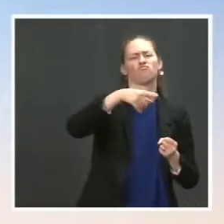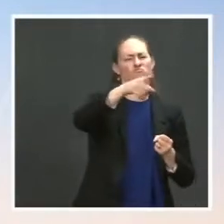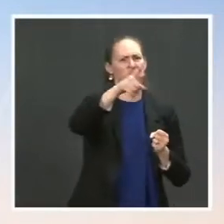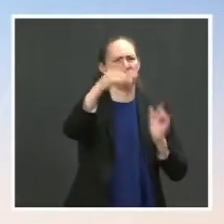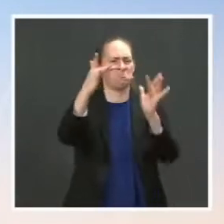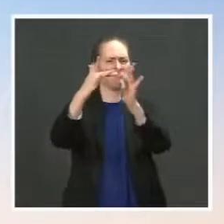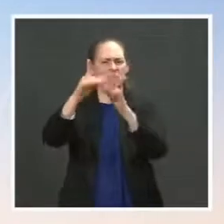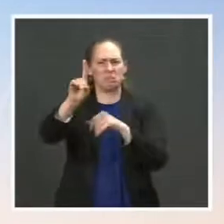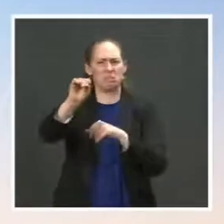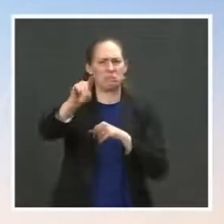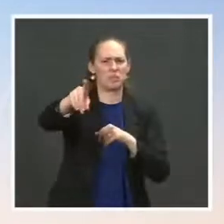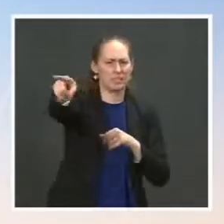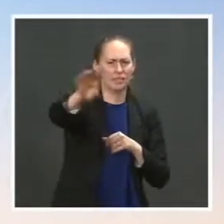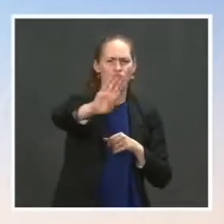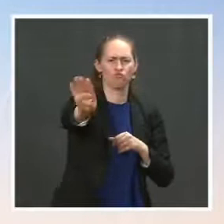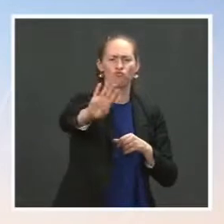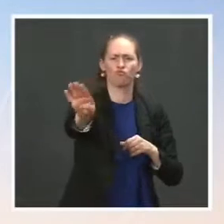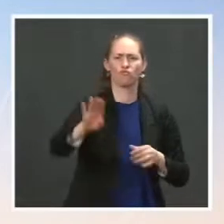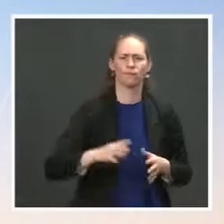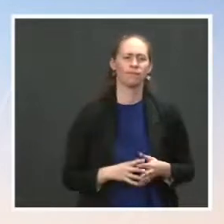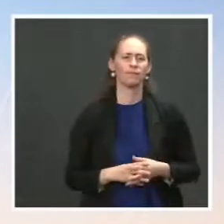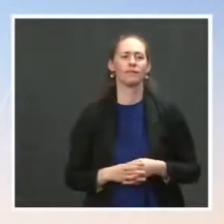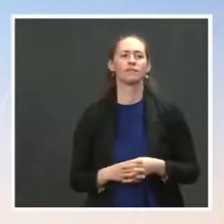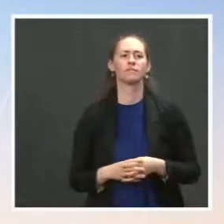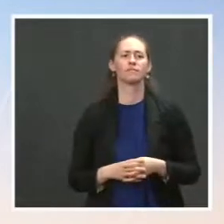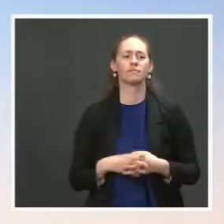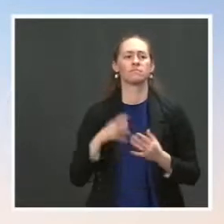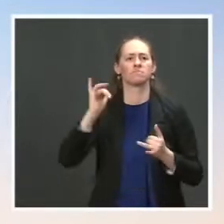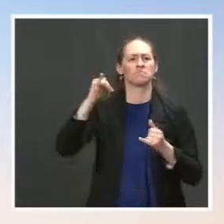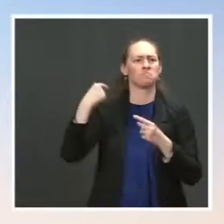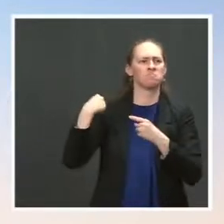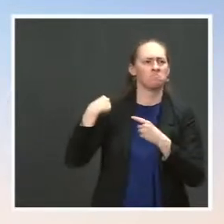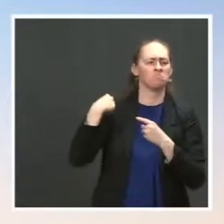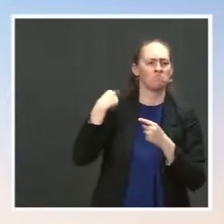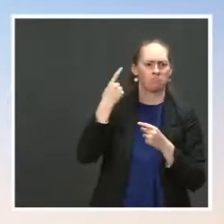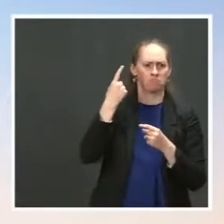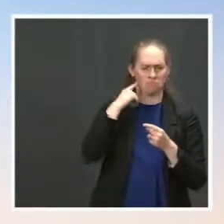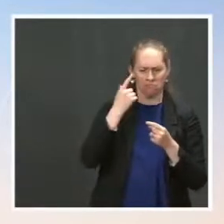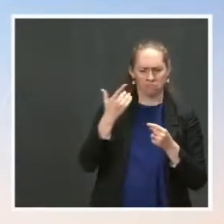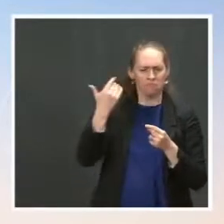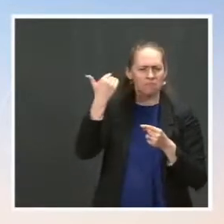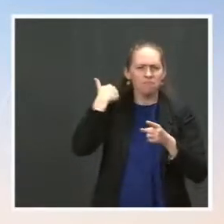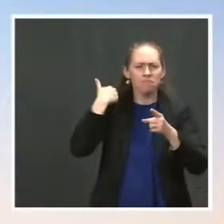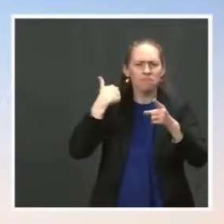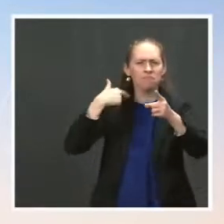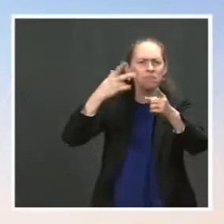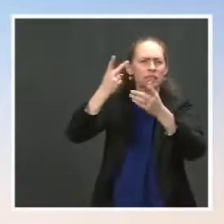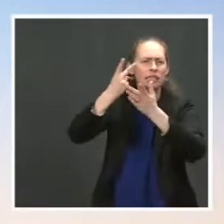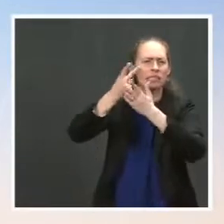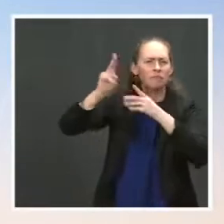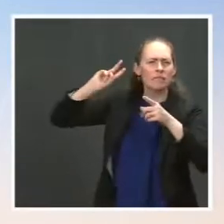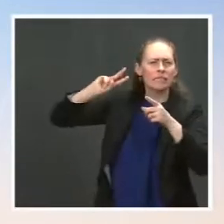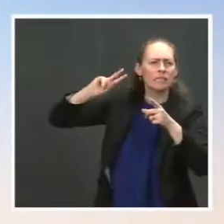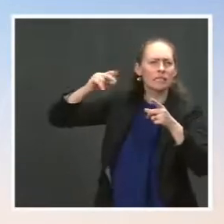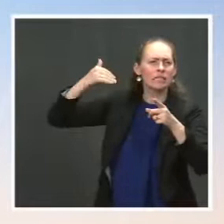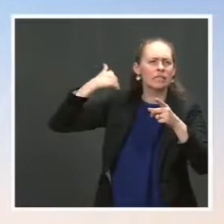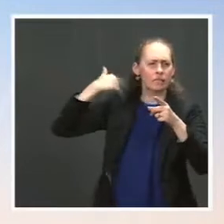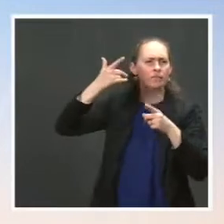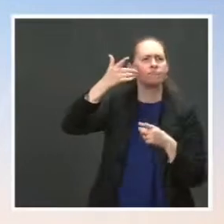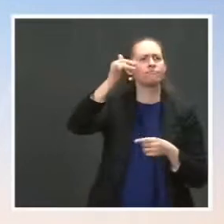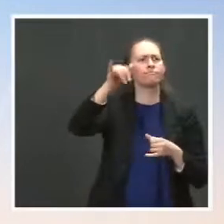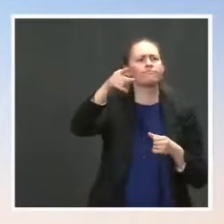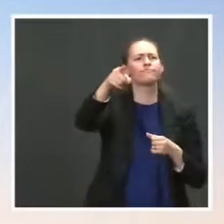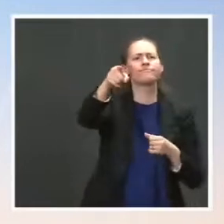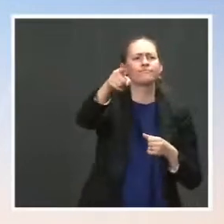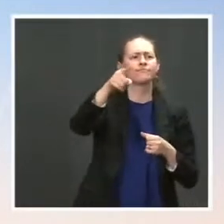Thanks. On the climate summit, I think we're now 2 weeks away, and I asked a couple weeks ago if there was any plans to have a bilateral with